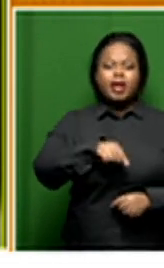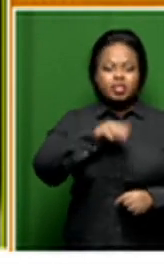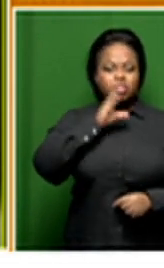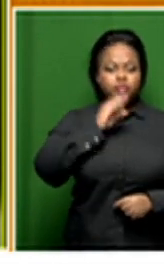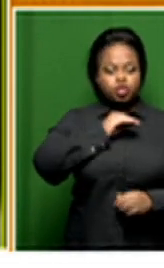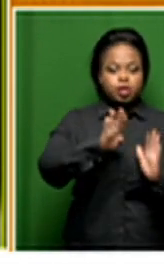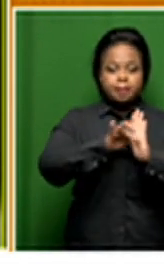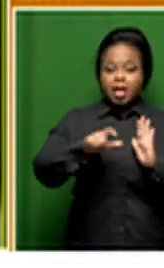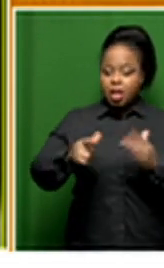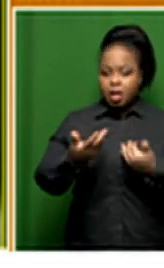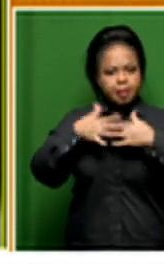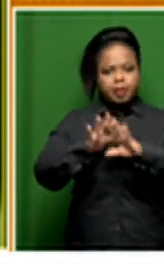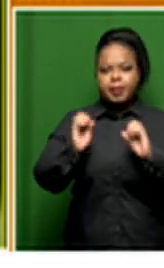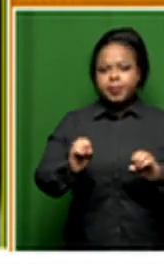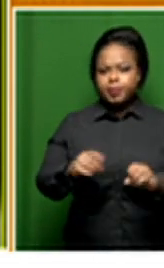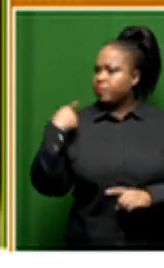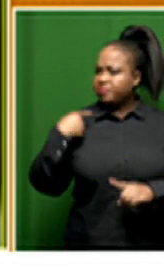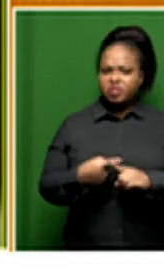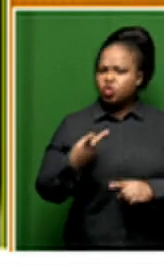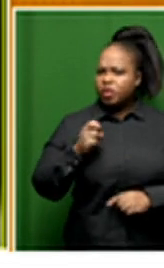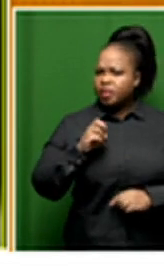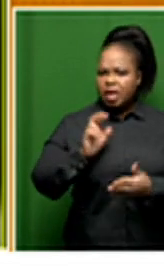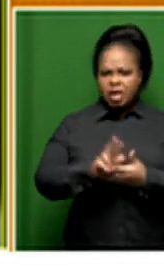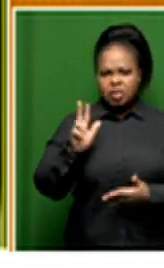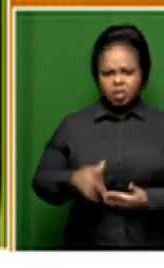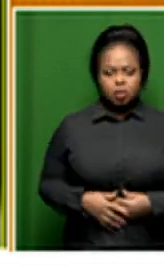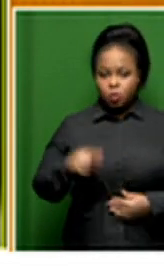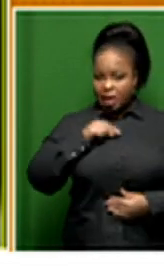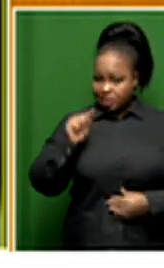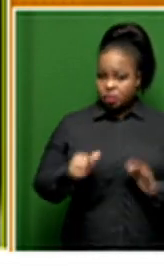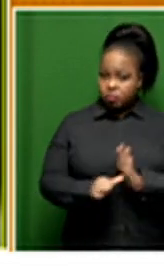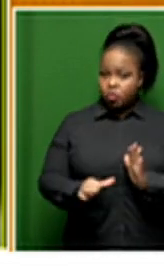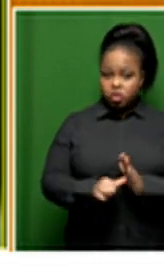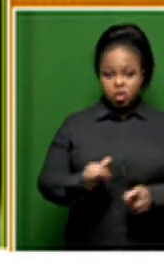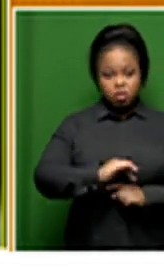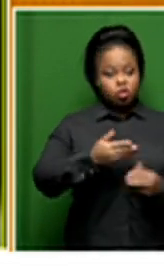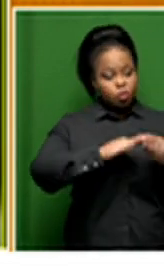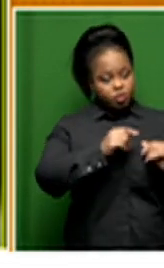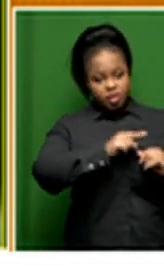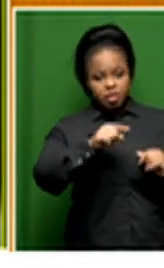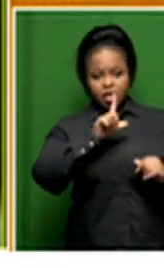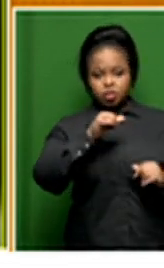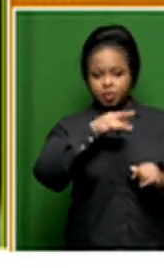Speech Bill that was introduced in 2018, which is essential in the protection of this community?